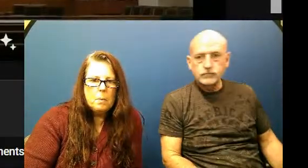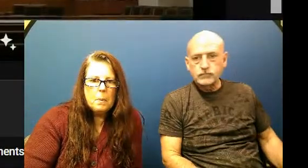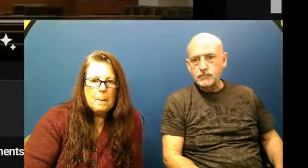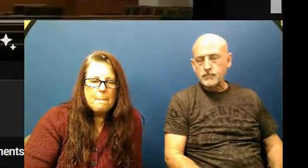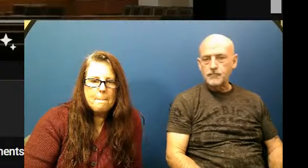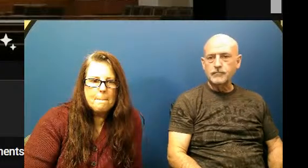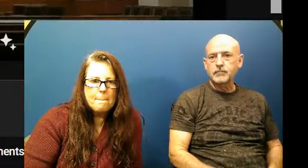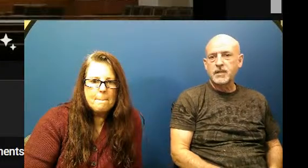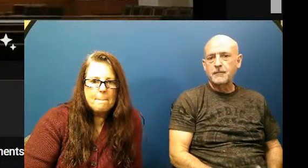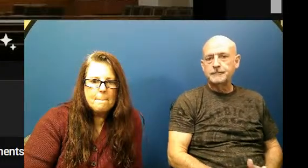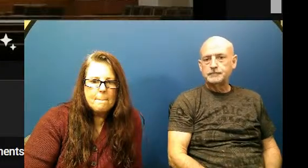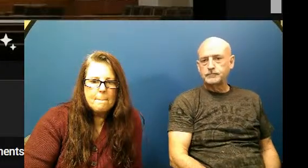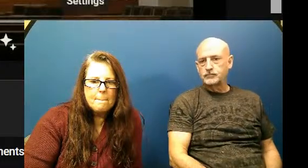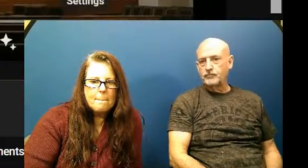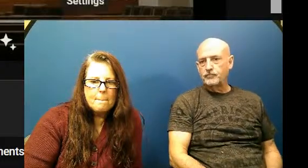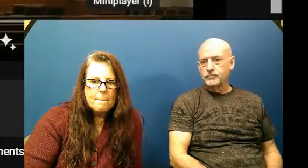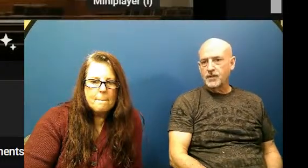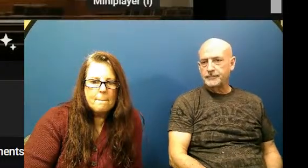window?